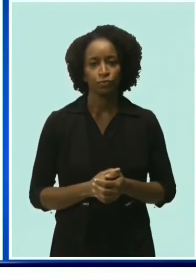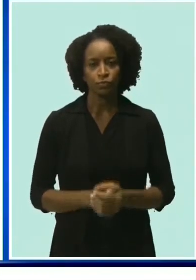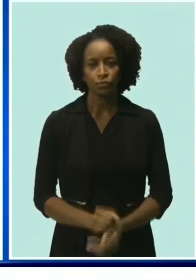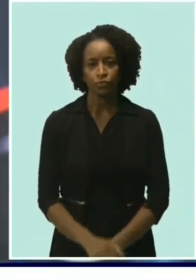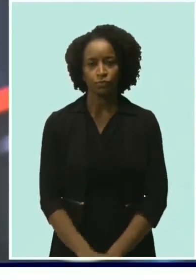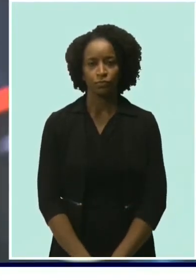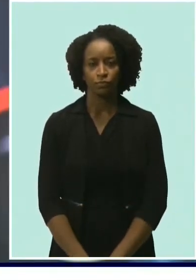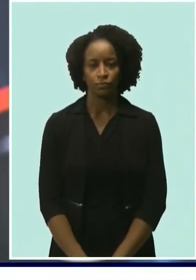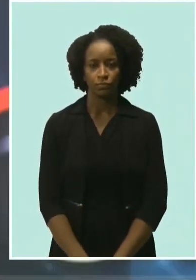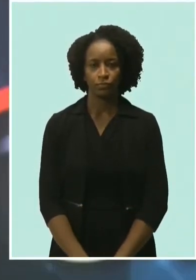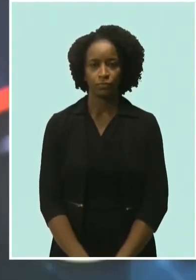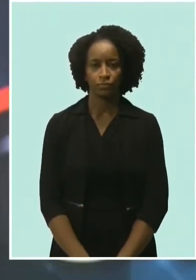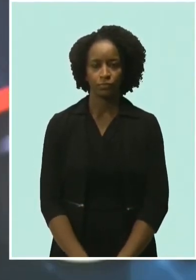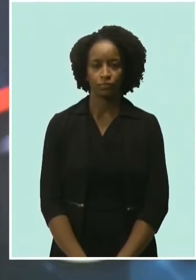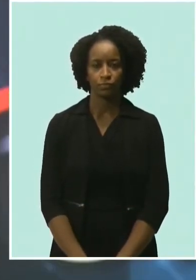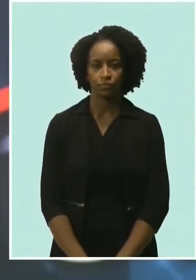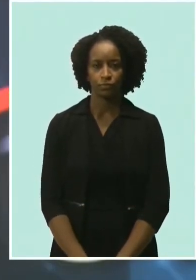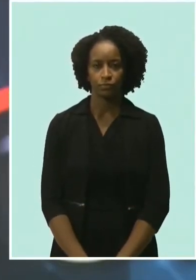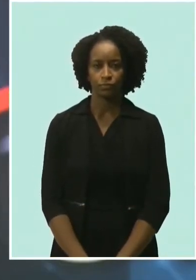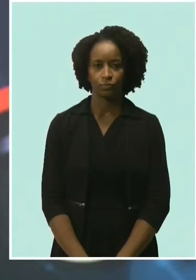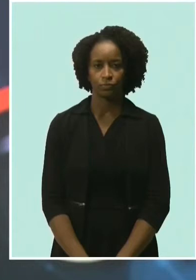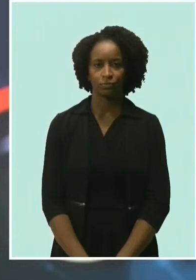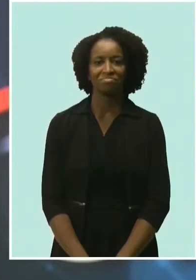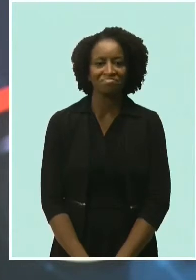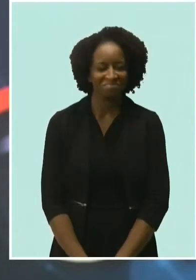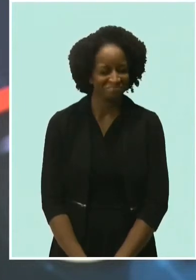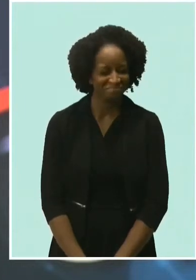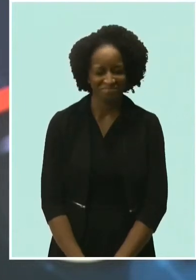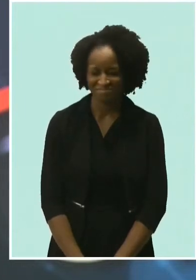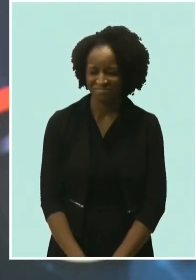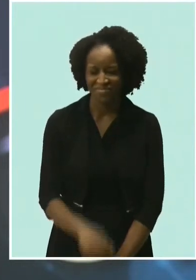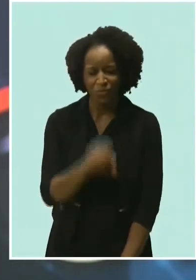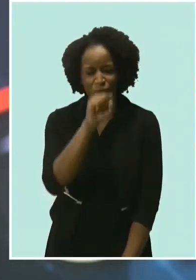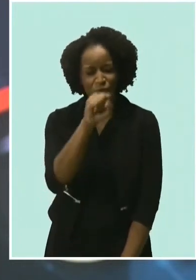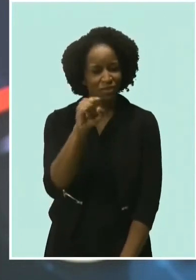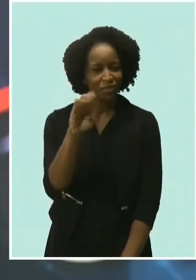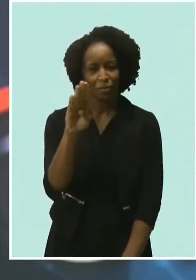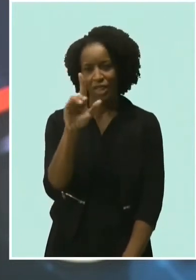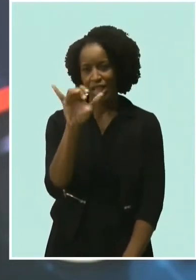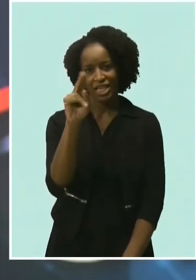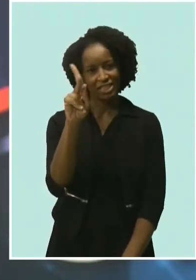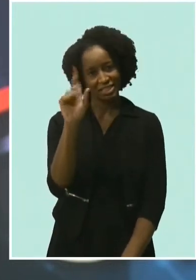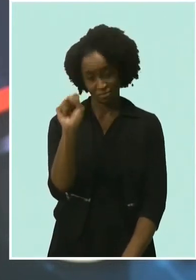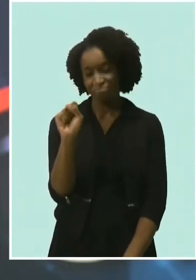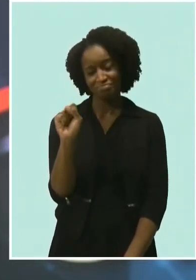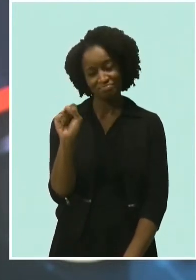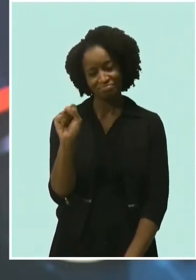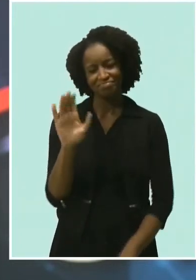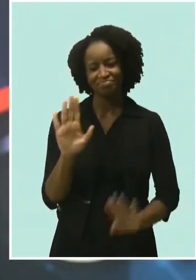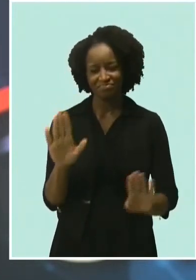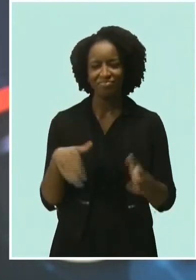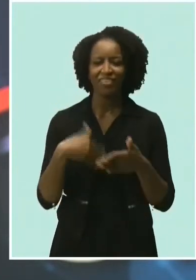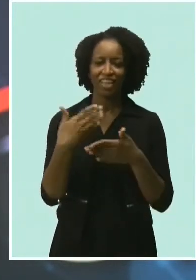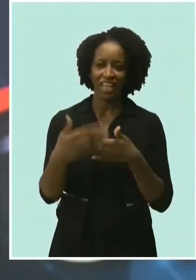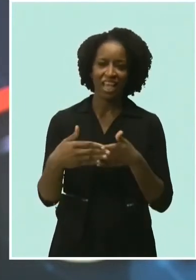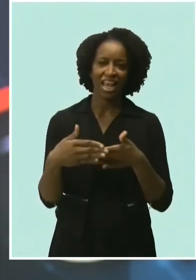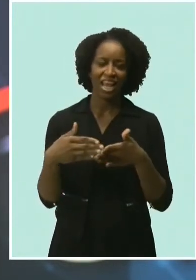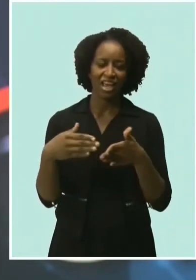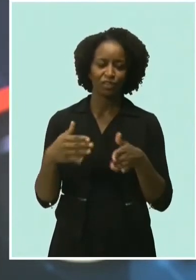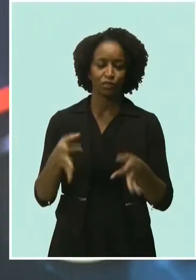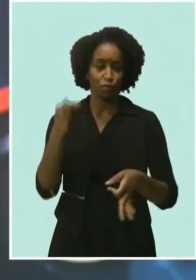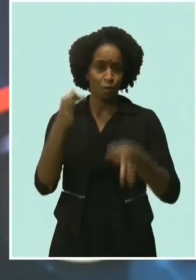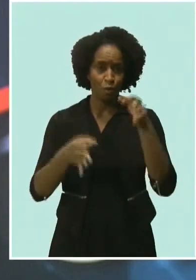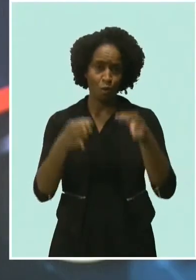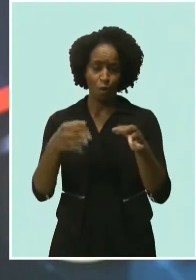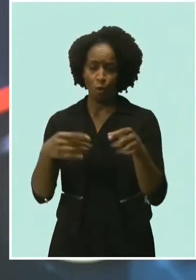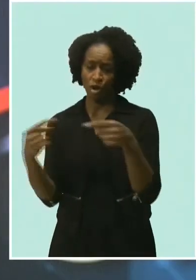Kennedy, Virgin, Ermala, Deuce. LA Blinks bad. Well, coming up, the court battle to settle the Ghana elections continues on Saturday.